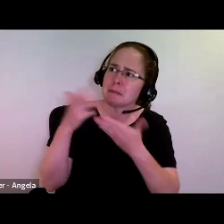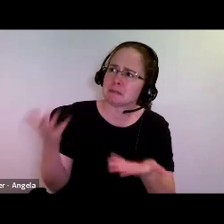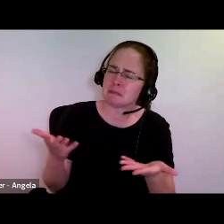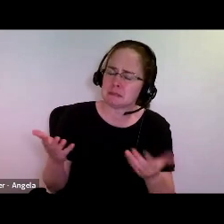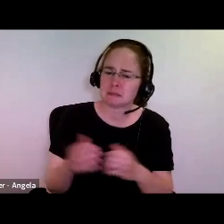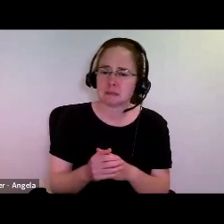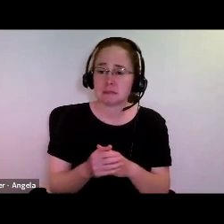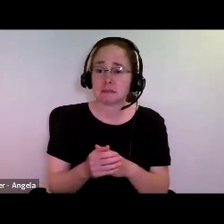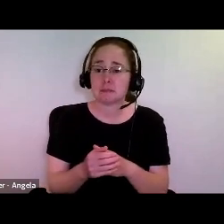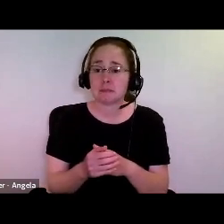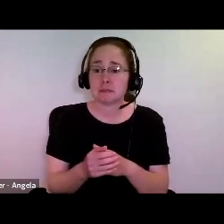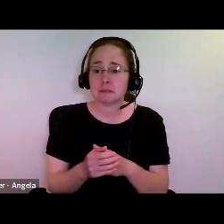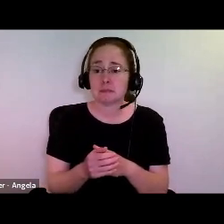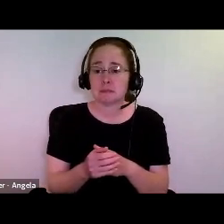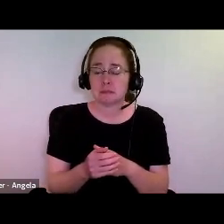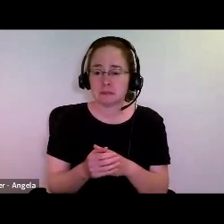And then we were